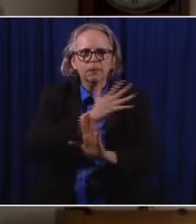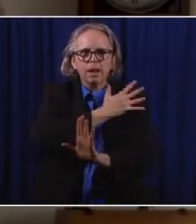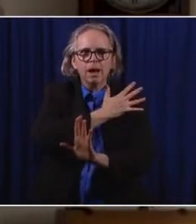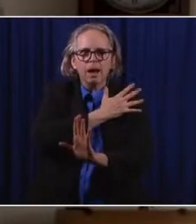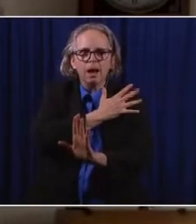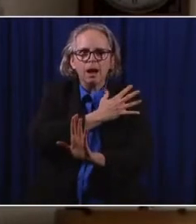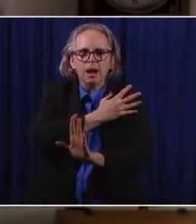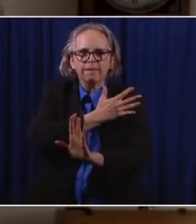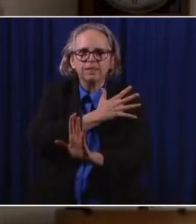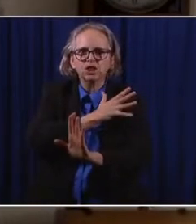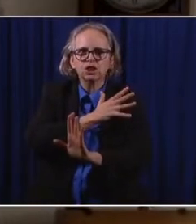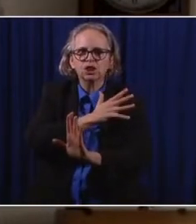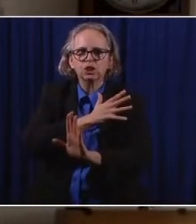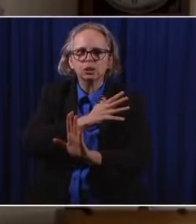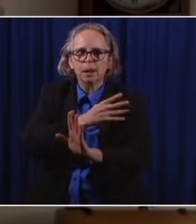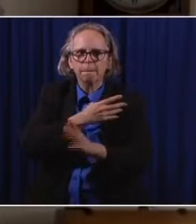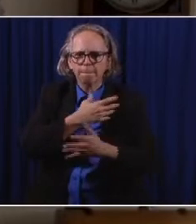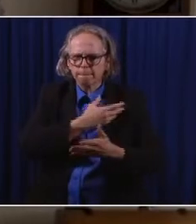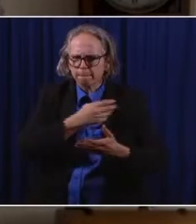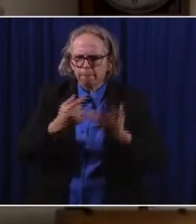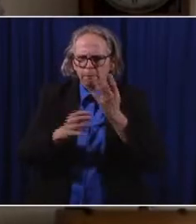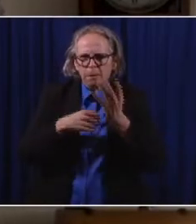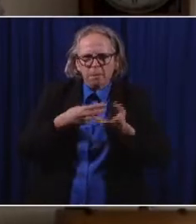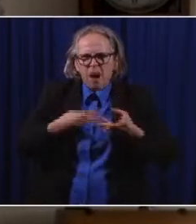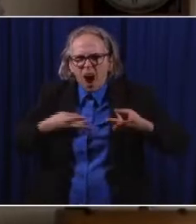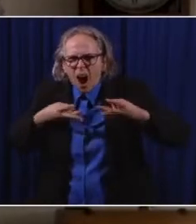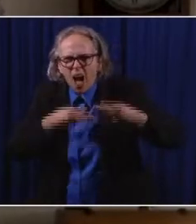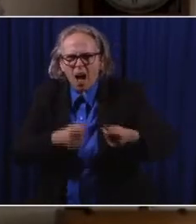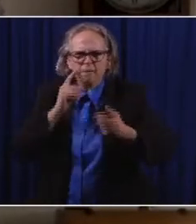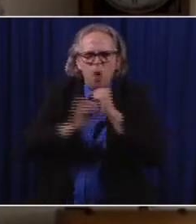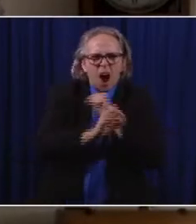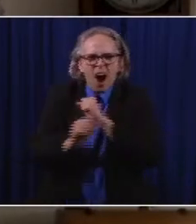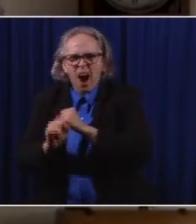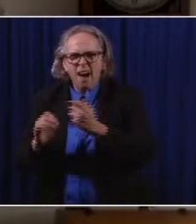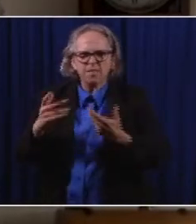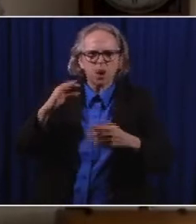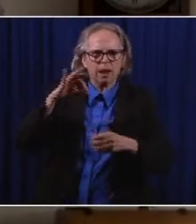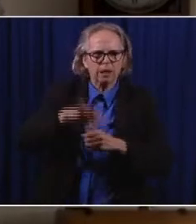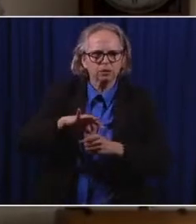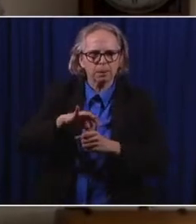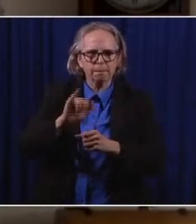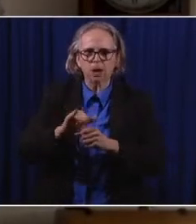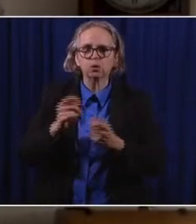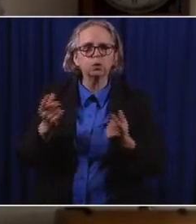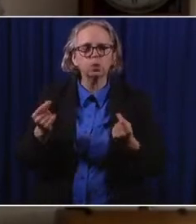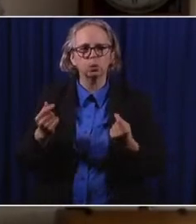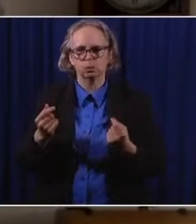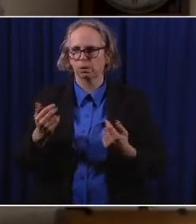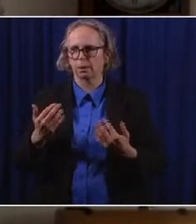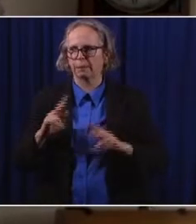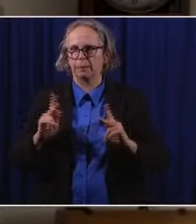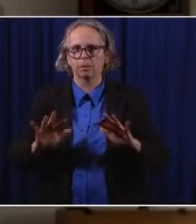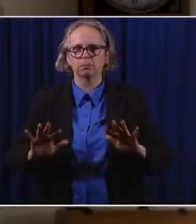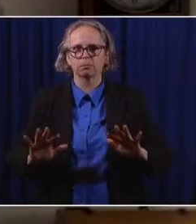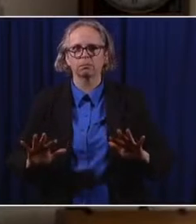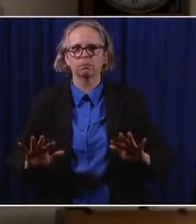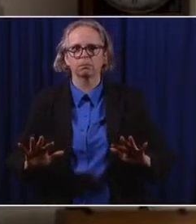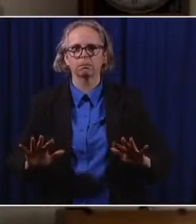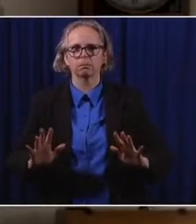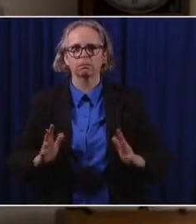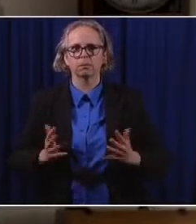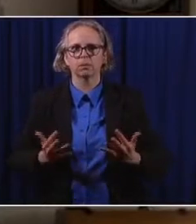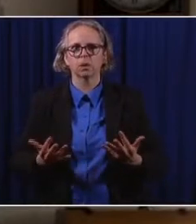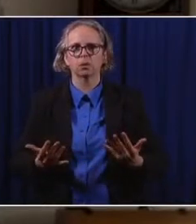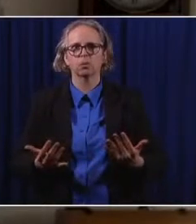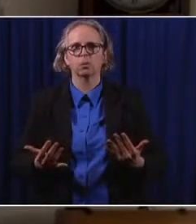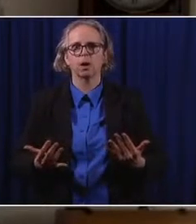simply must wait. That's what we do. We are Americans. We do